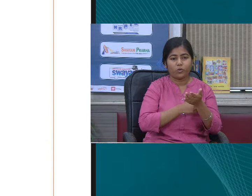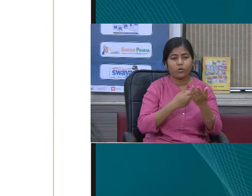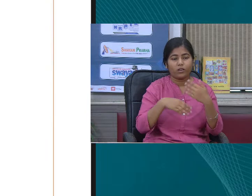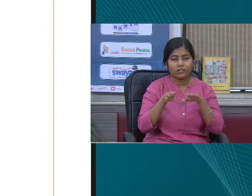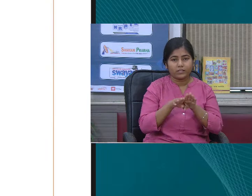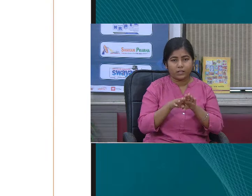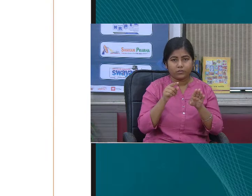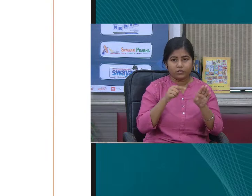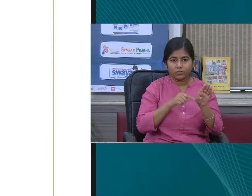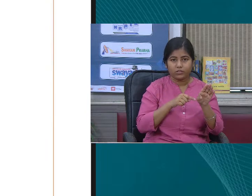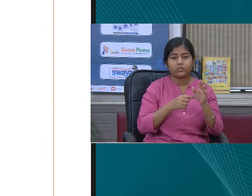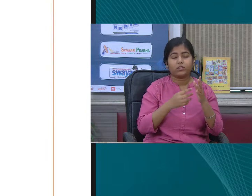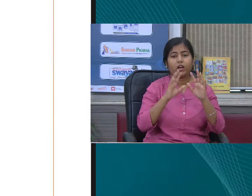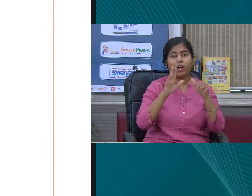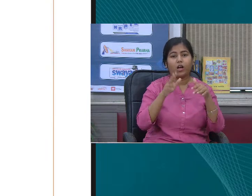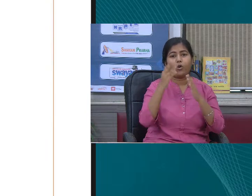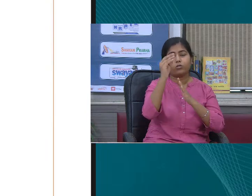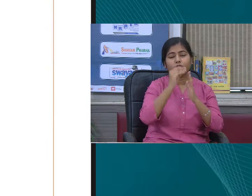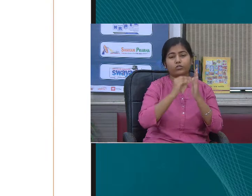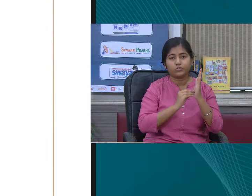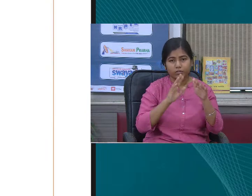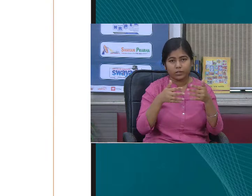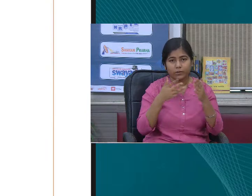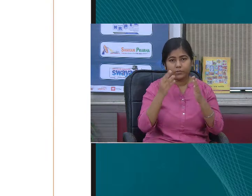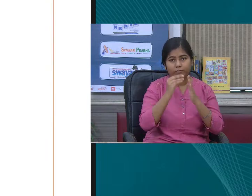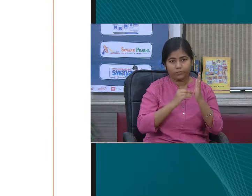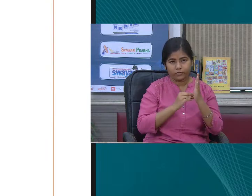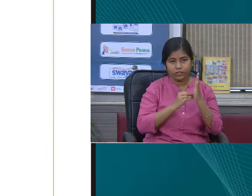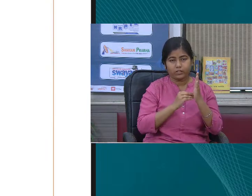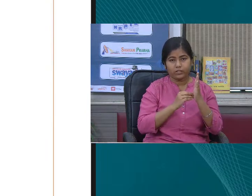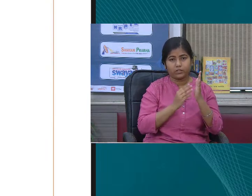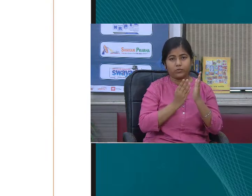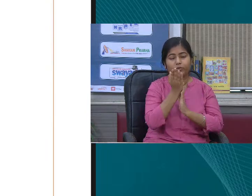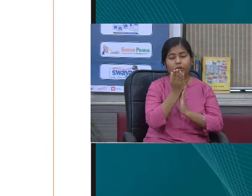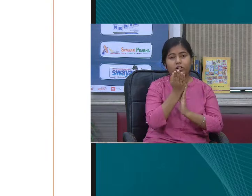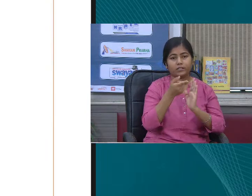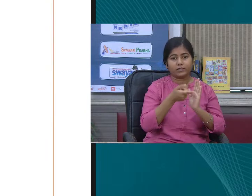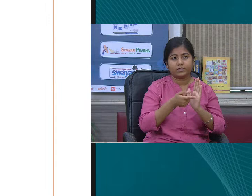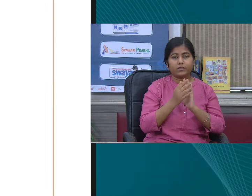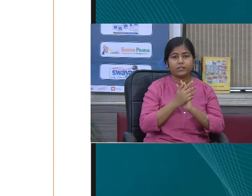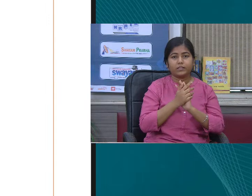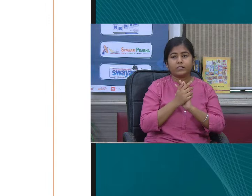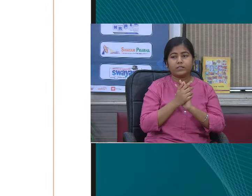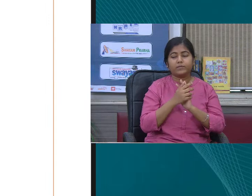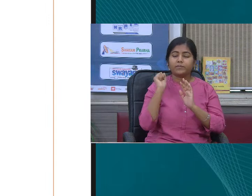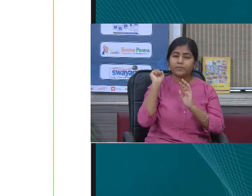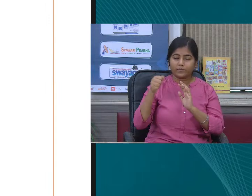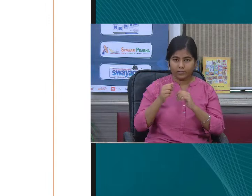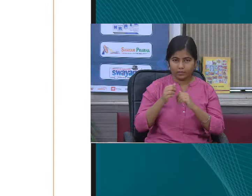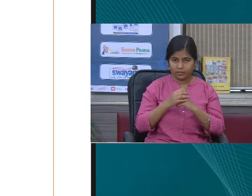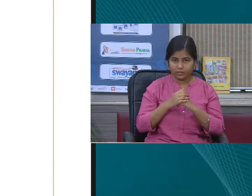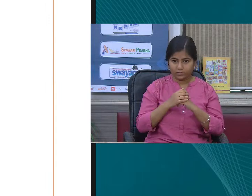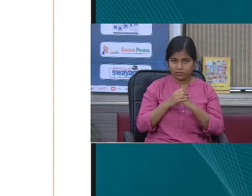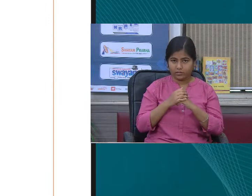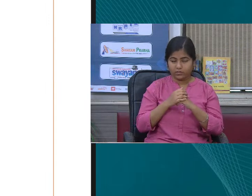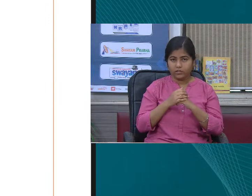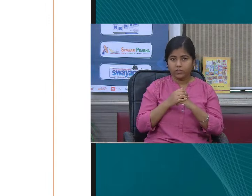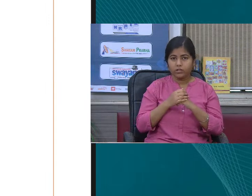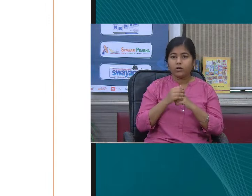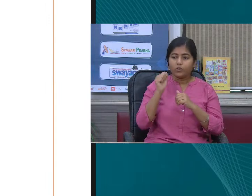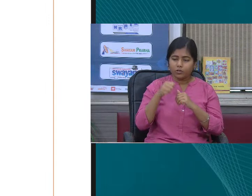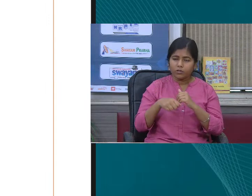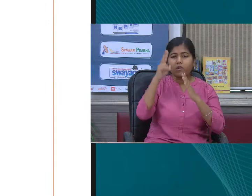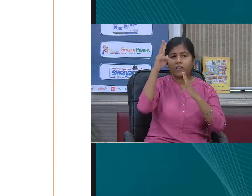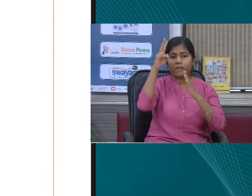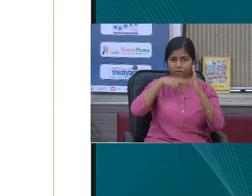the format of the homework in which they need to submit their homework with us. Absolutely. So let me just read